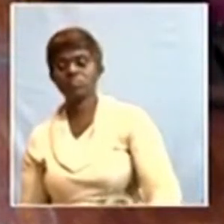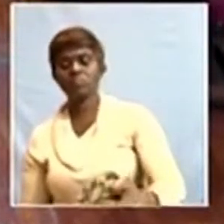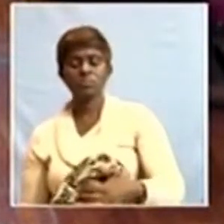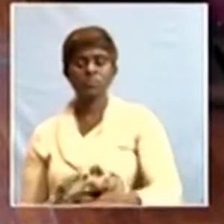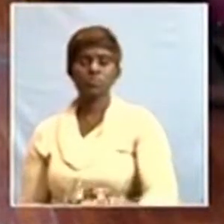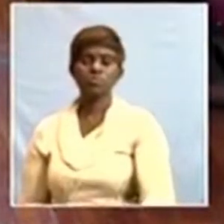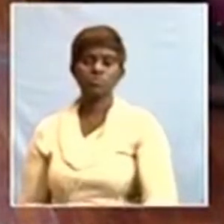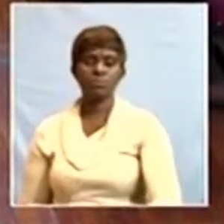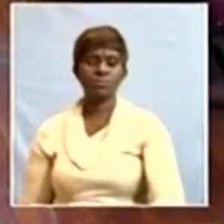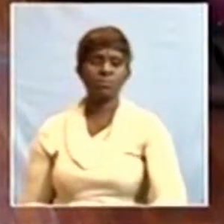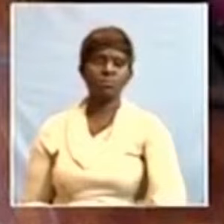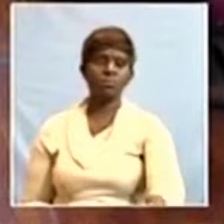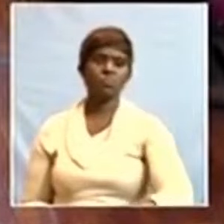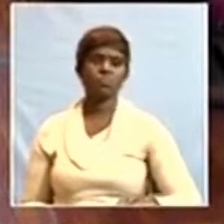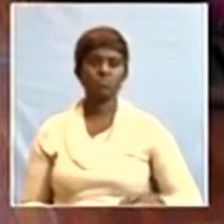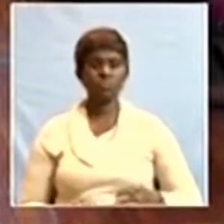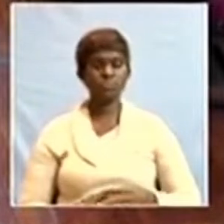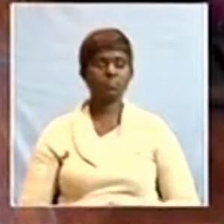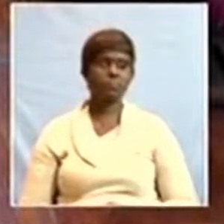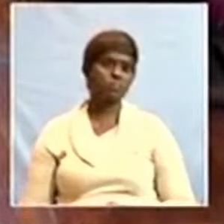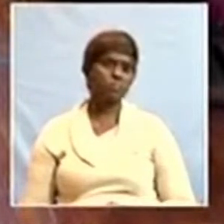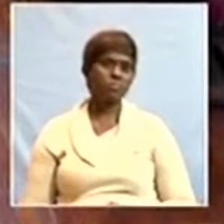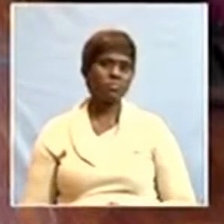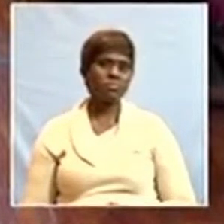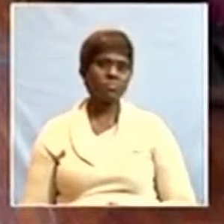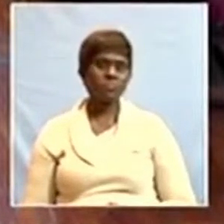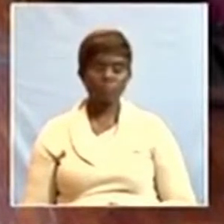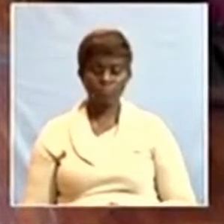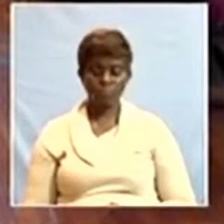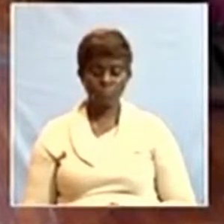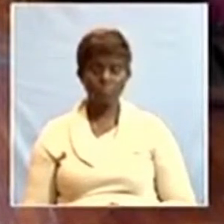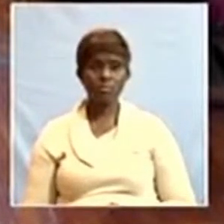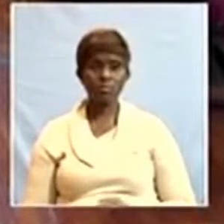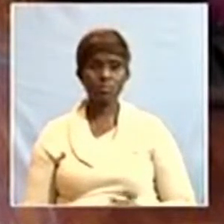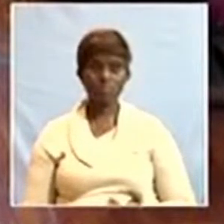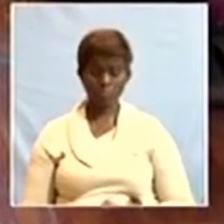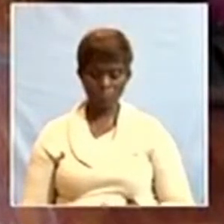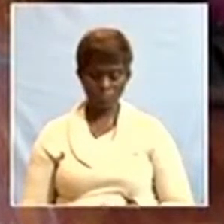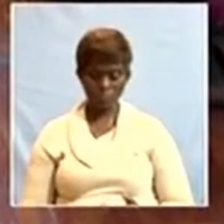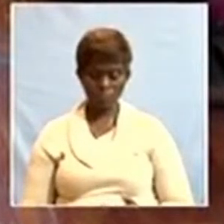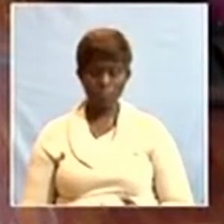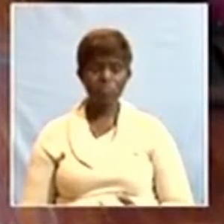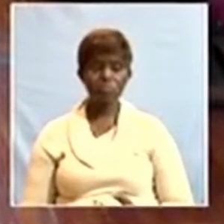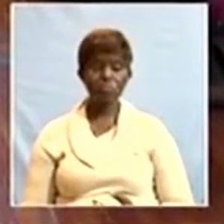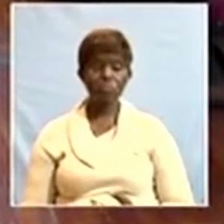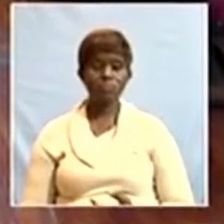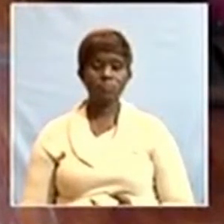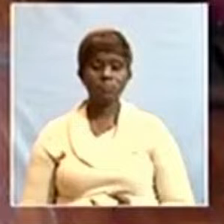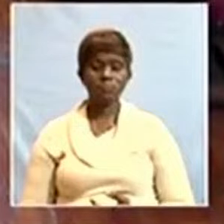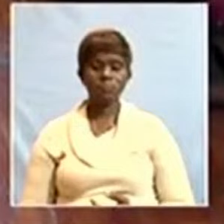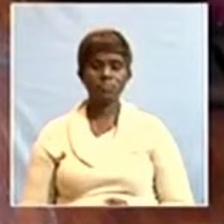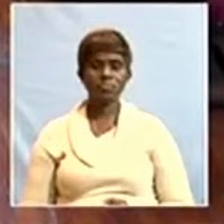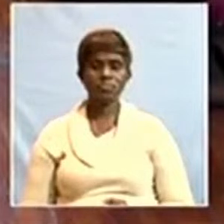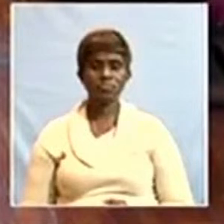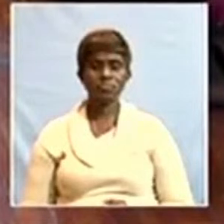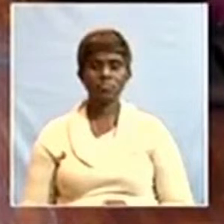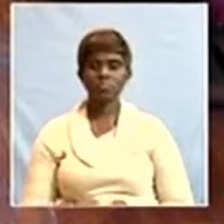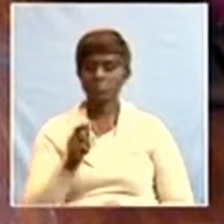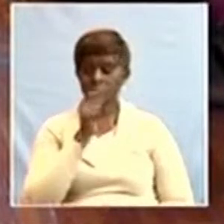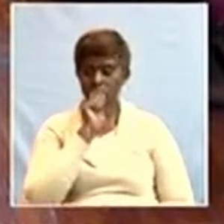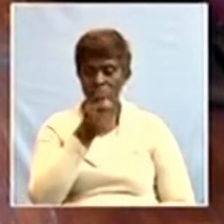From the knowledge that I have, we have. Which one, the mic? From the knowledge that we have as Auditor General. The mic.